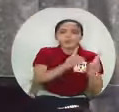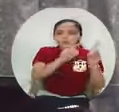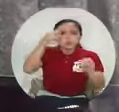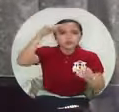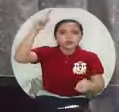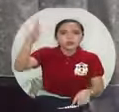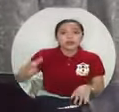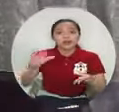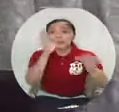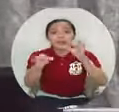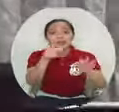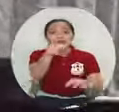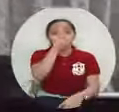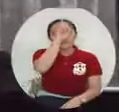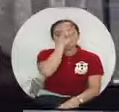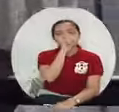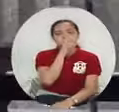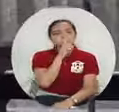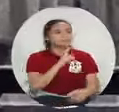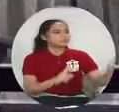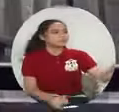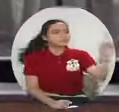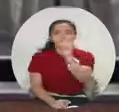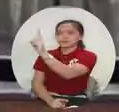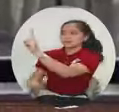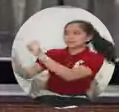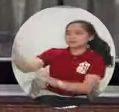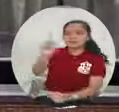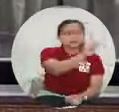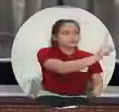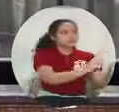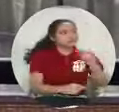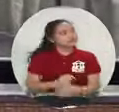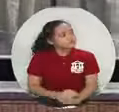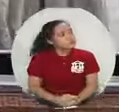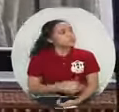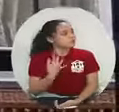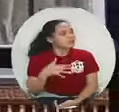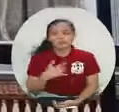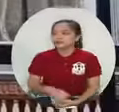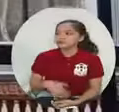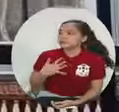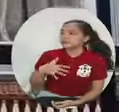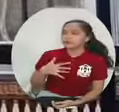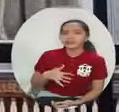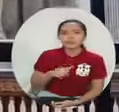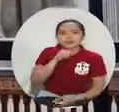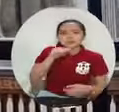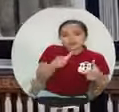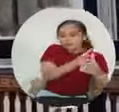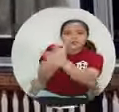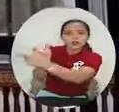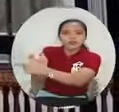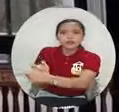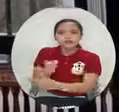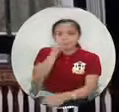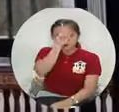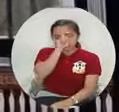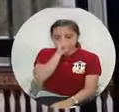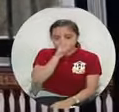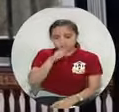nag-appeal diha sa dagan, nga wa man sigurado di ay. Jaging-jaging ka lang diha. Way ka man tinutuyo, way man